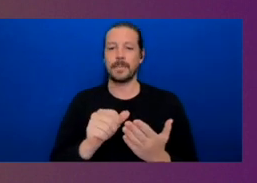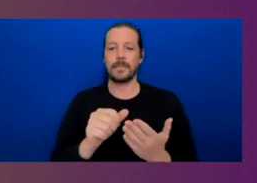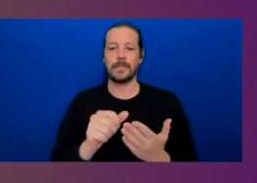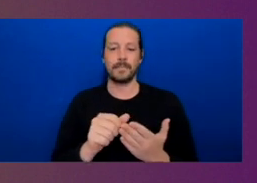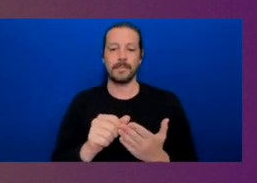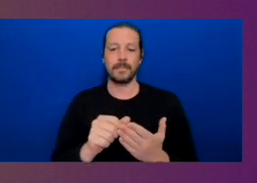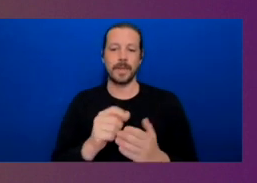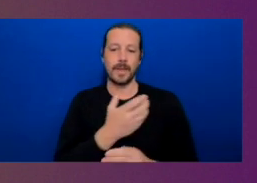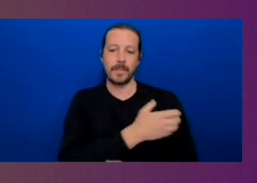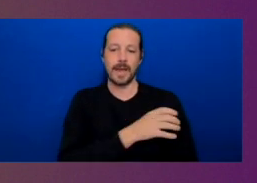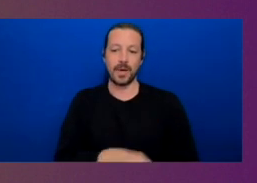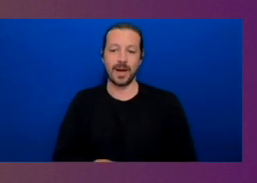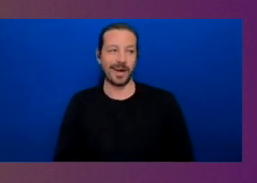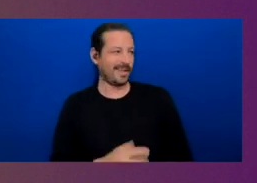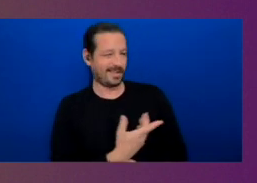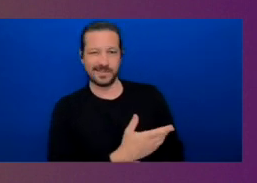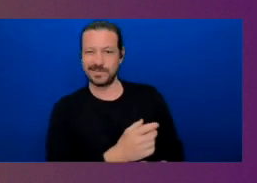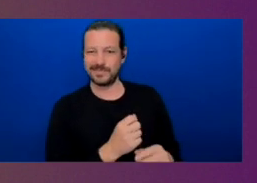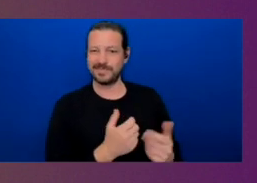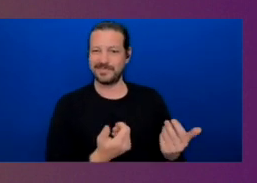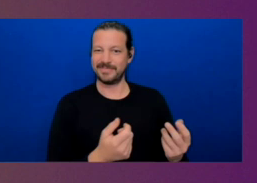I'm embarrassed to talk after Leonie and Christina,